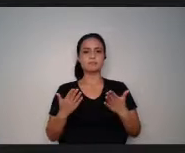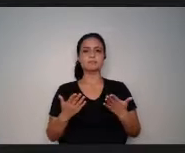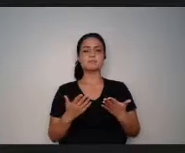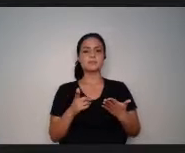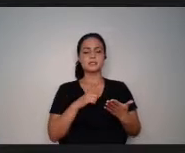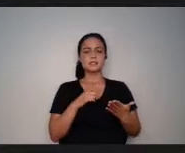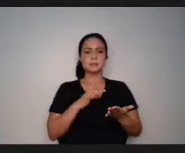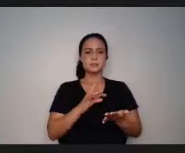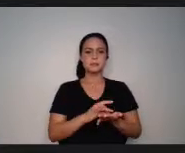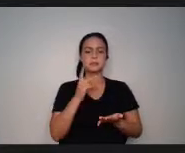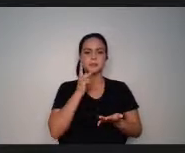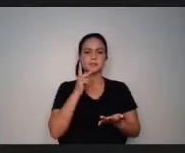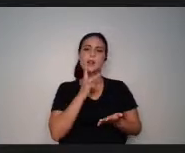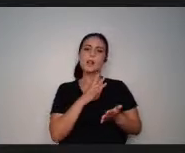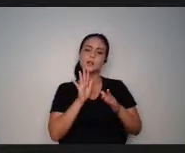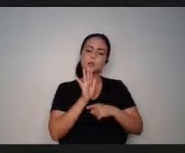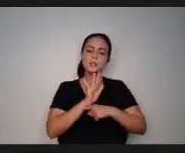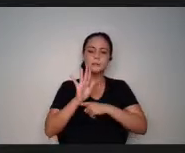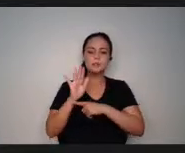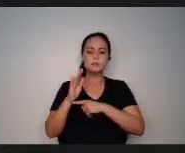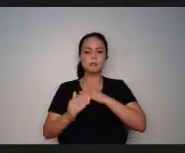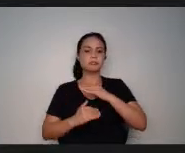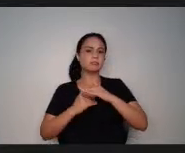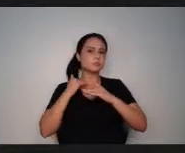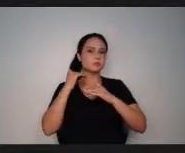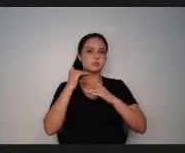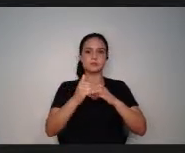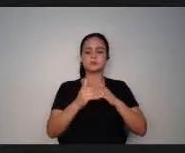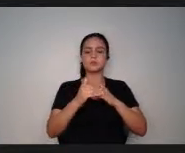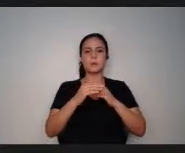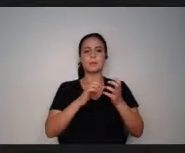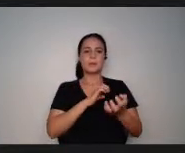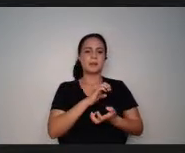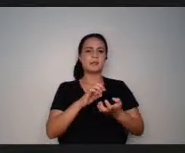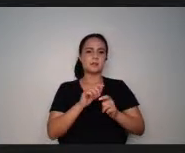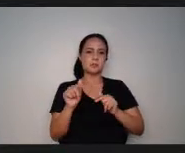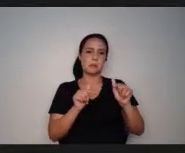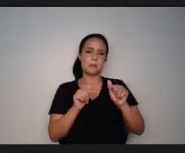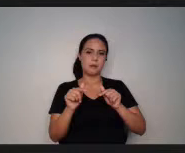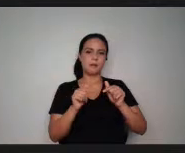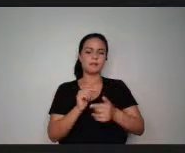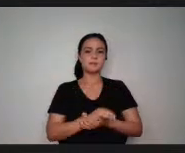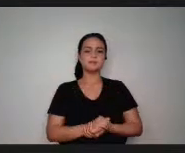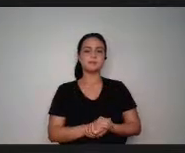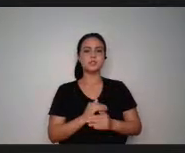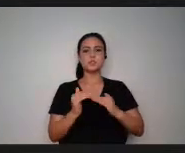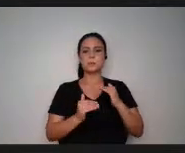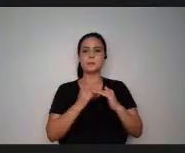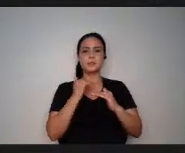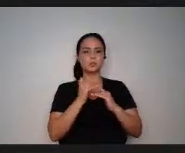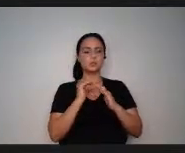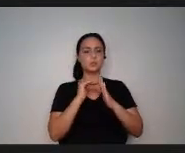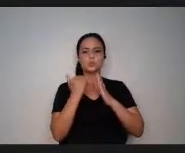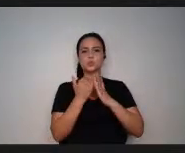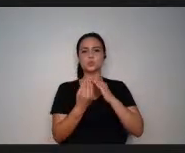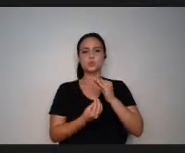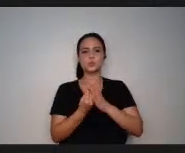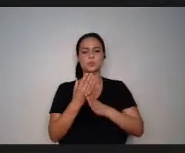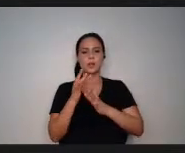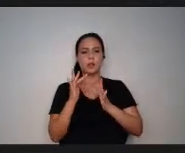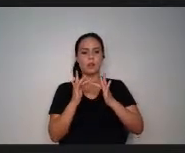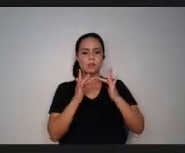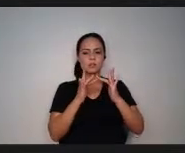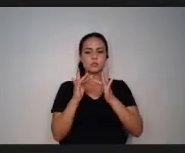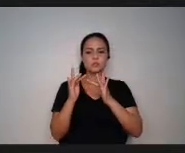these ideas and companies cannot take advantage of their employees, especially because